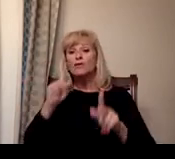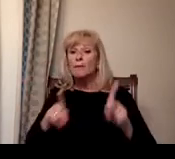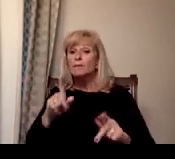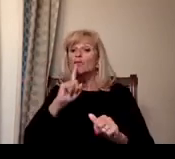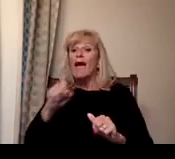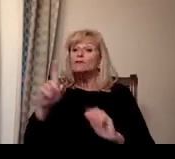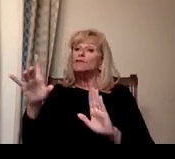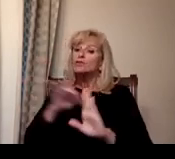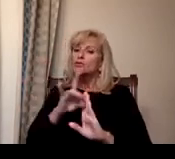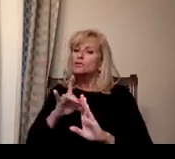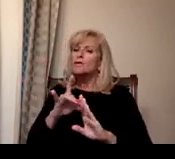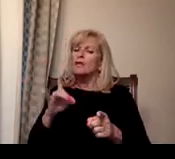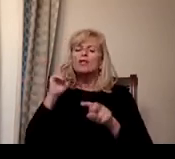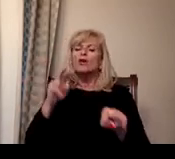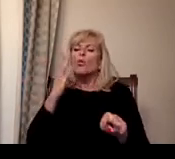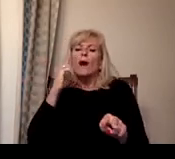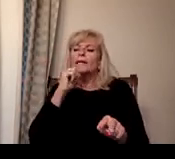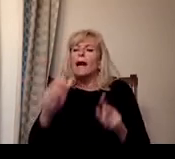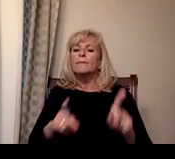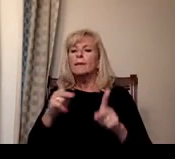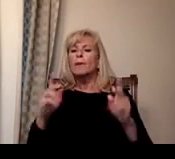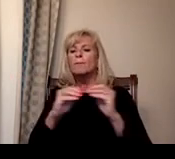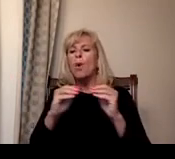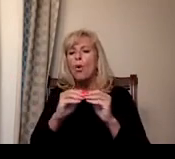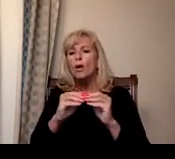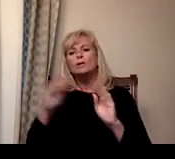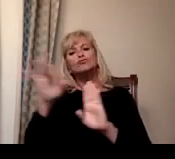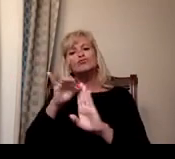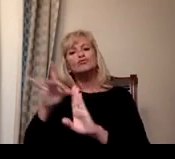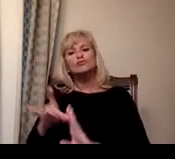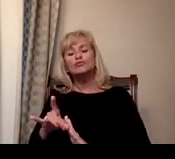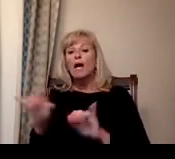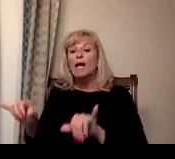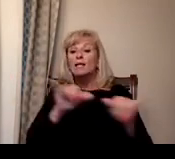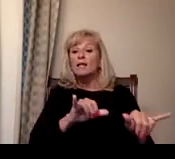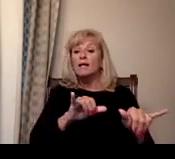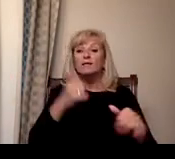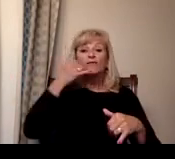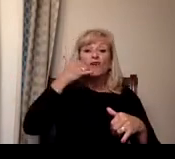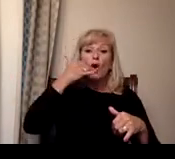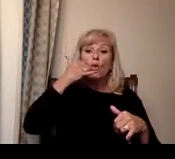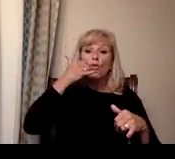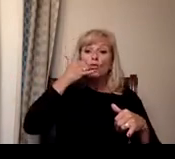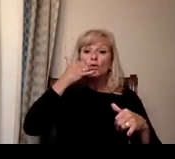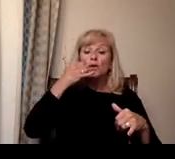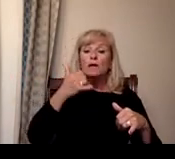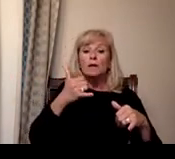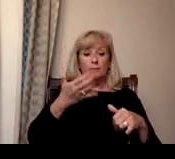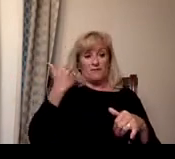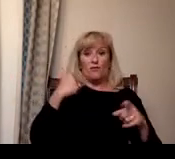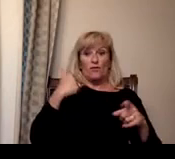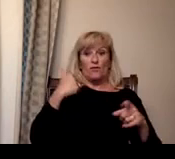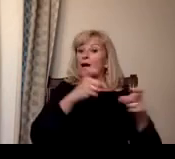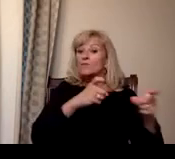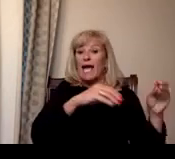And why aren't more people taking advantage of that choice? Similar to when telecommunications deregulated, you now have a